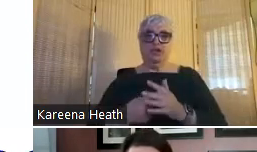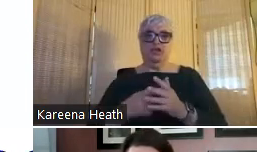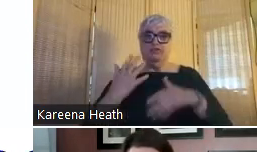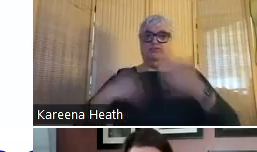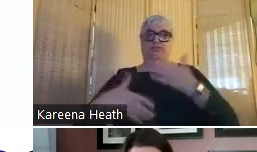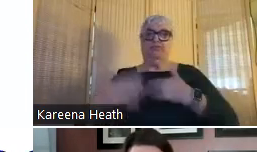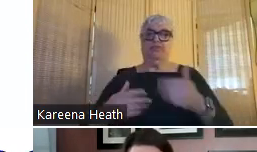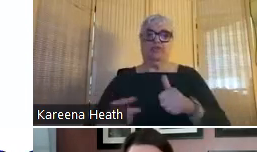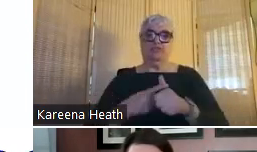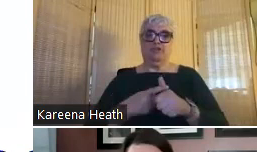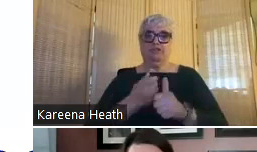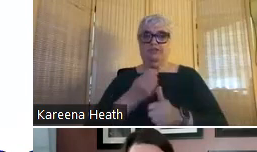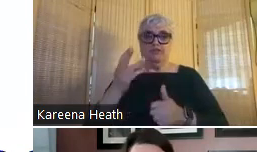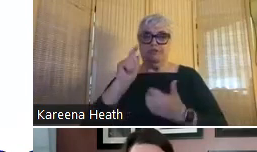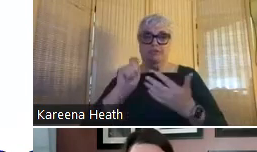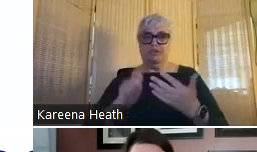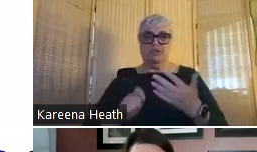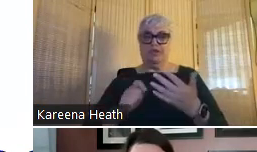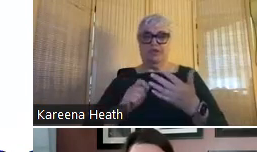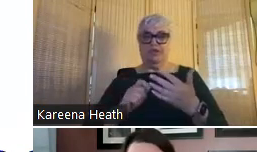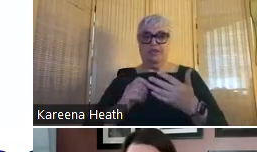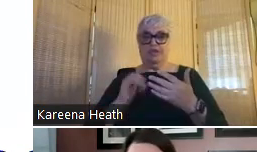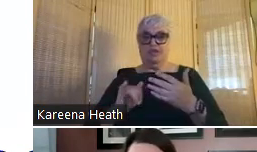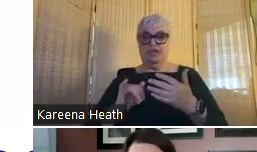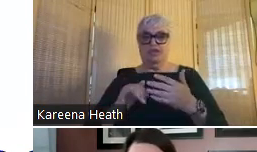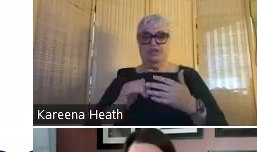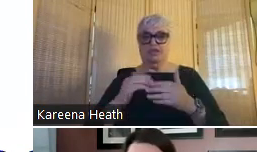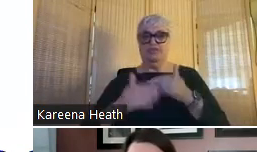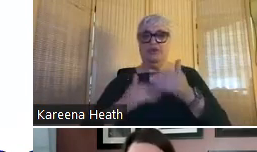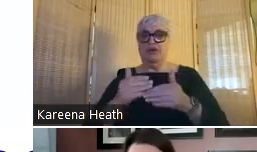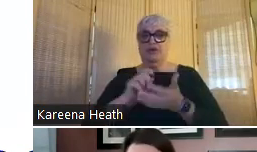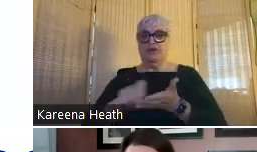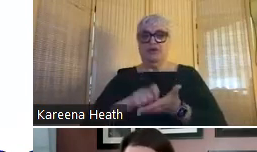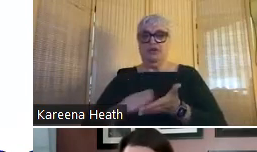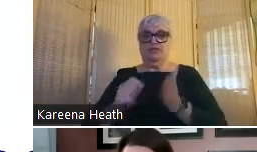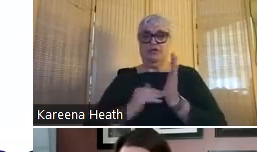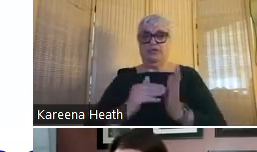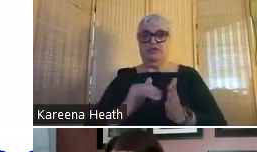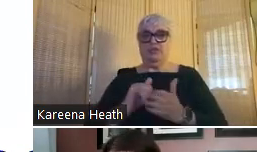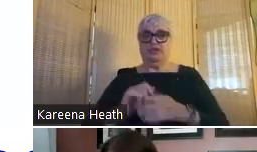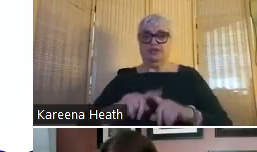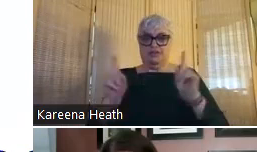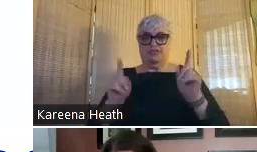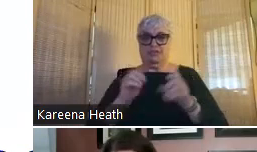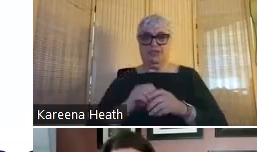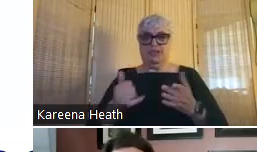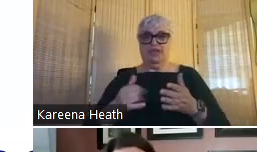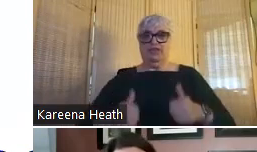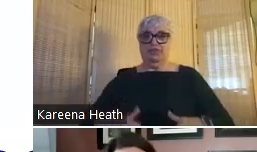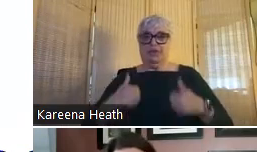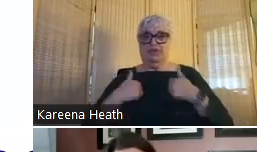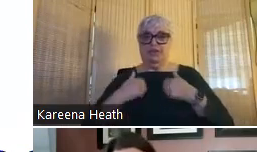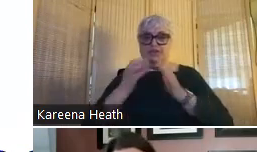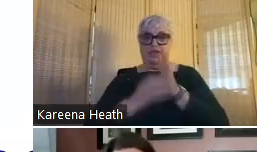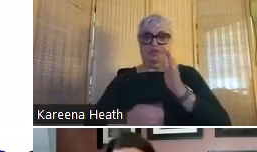the first few bullets and really focus on the progress note frequency, because that's where the difference lies in these residential chapters